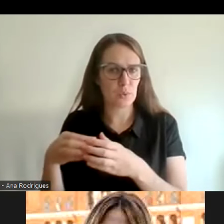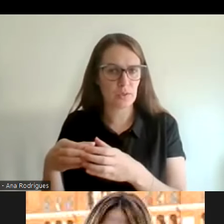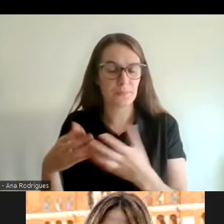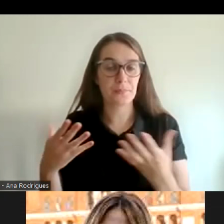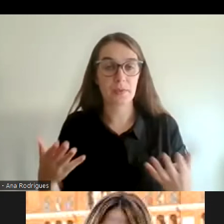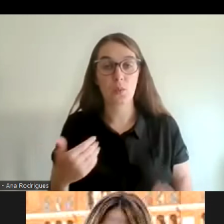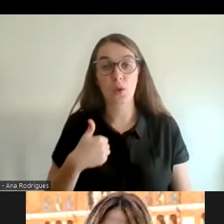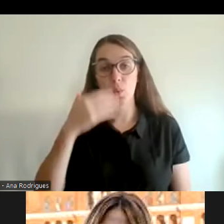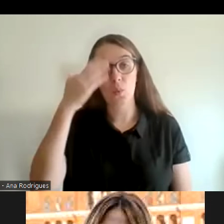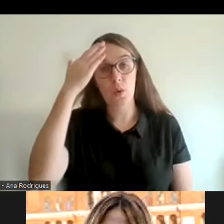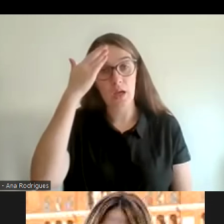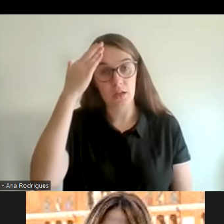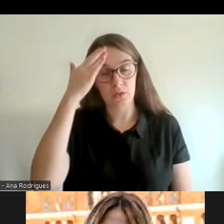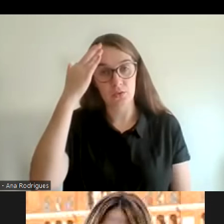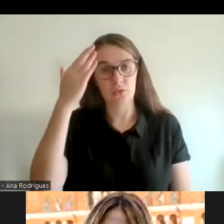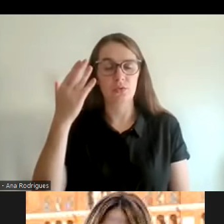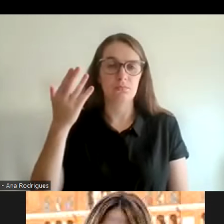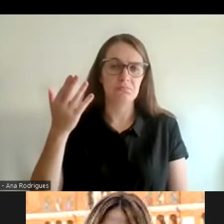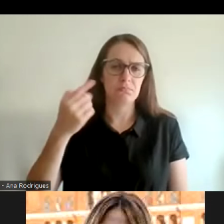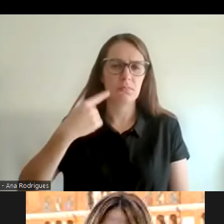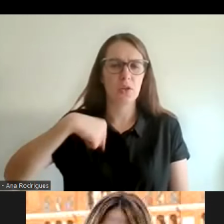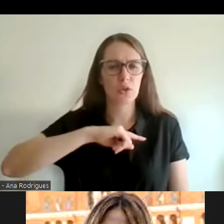there, I think we must